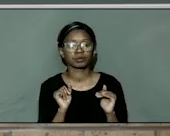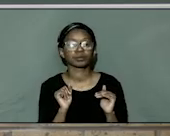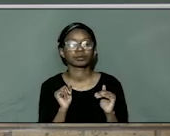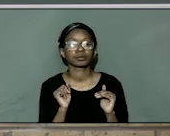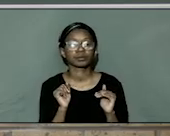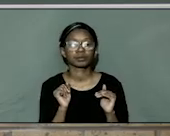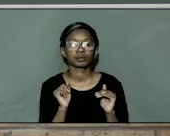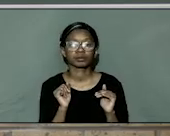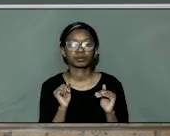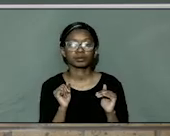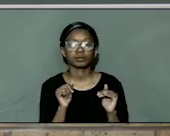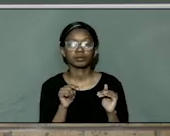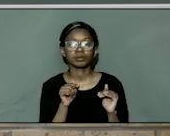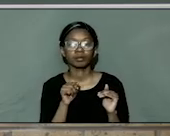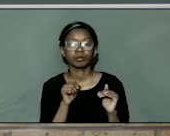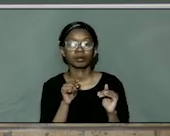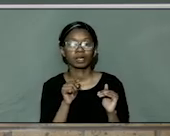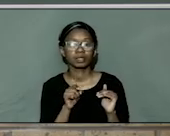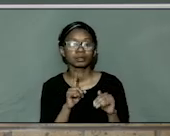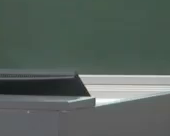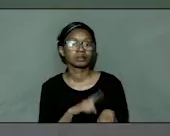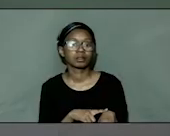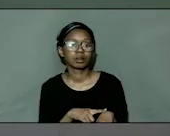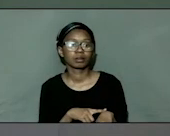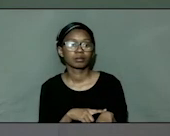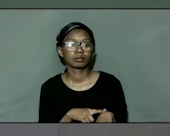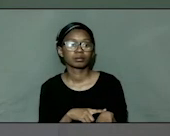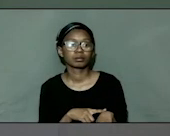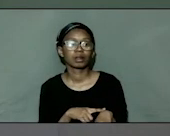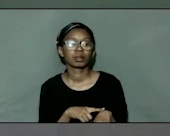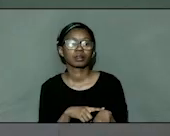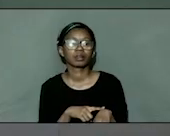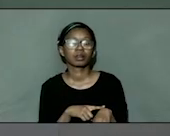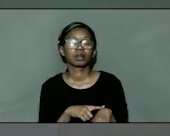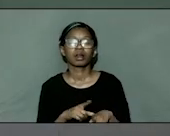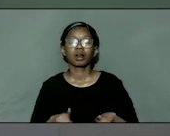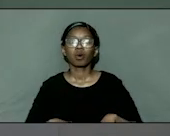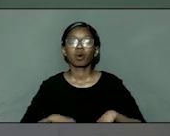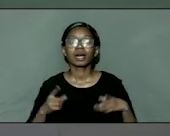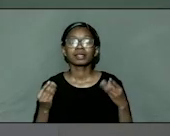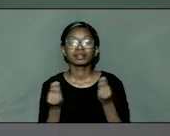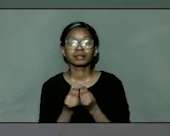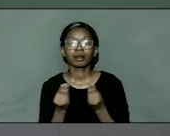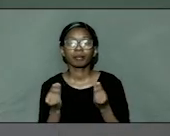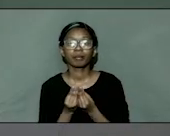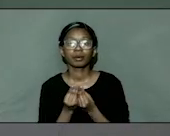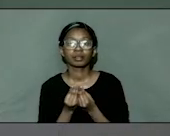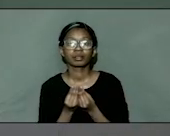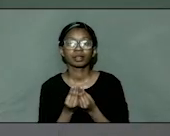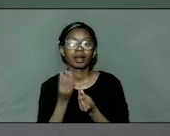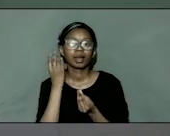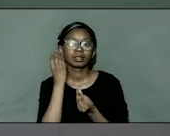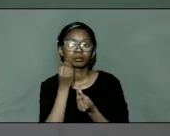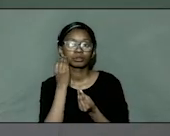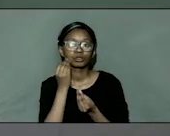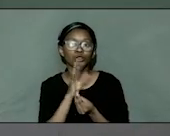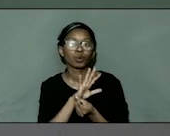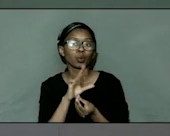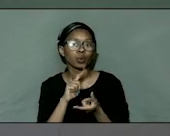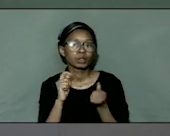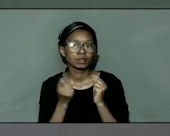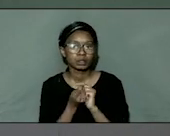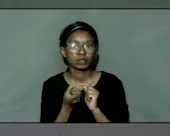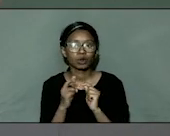it is a period whereby organism, they experience no change or there is little